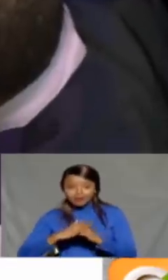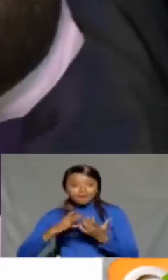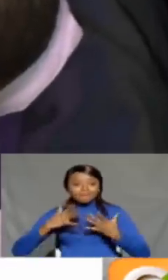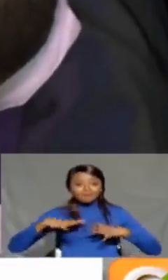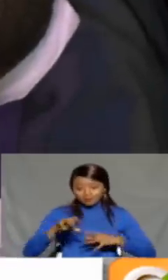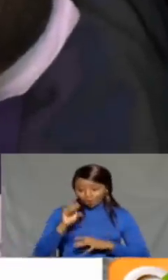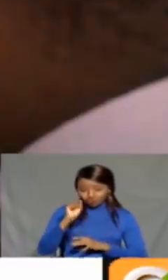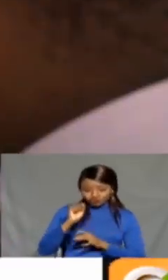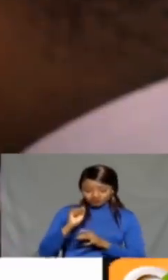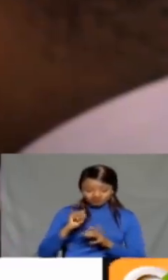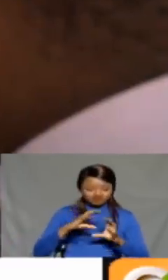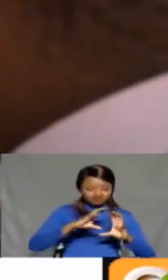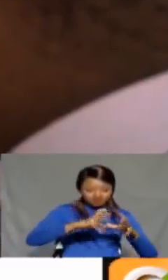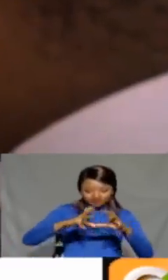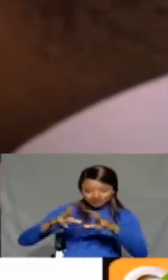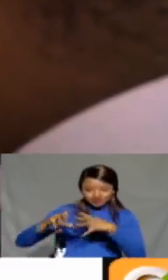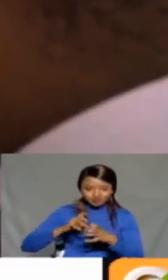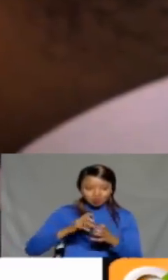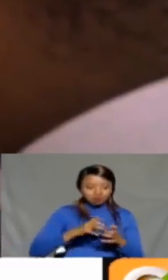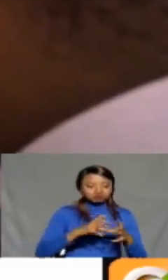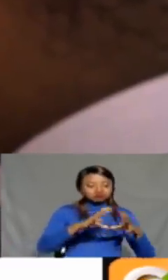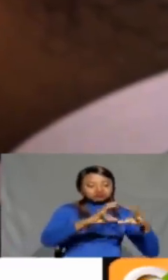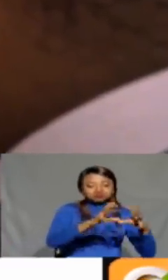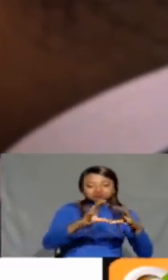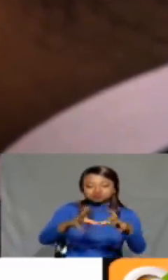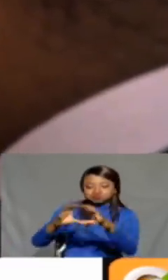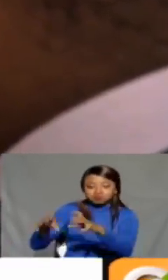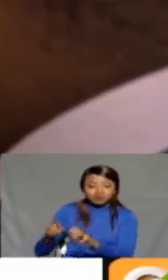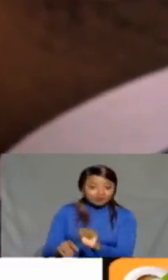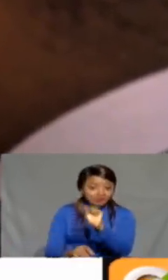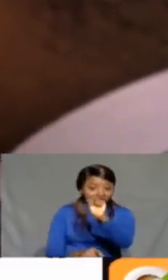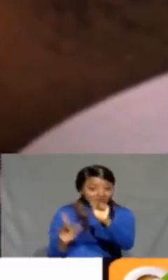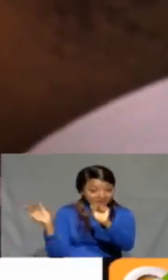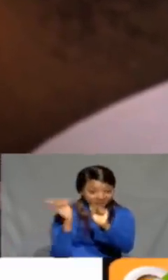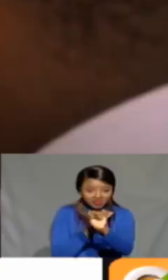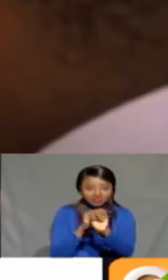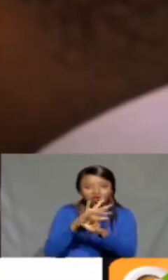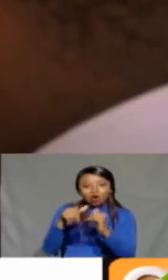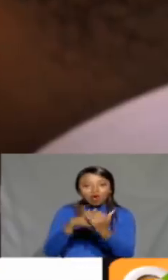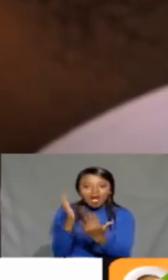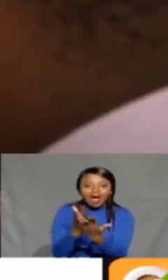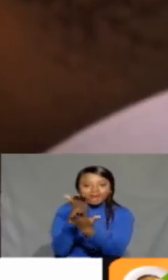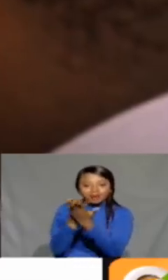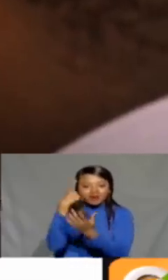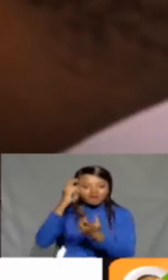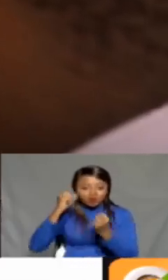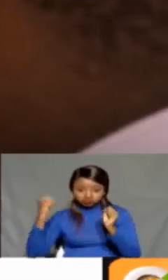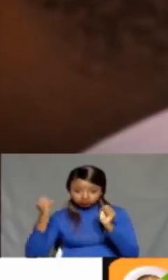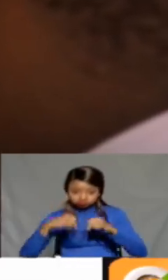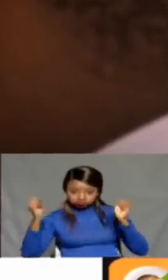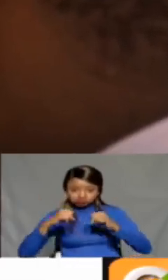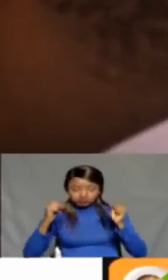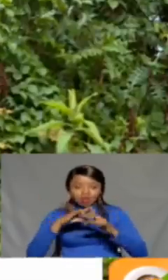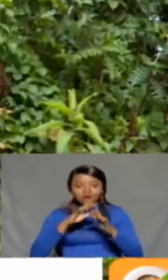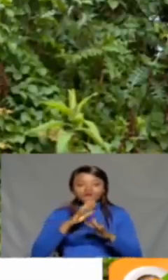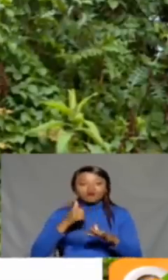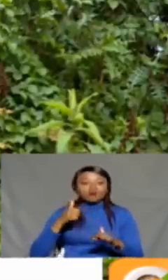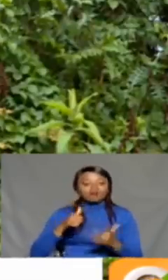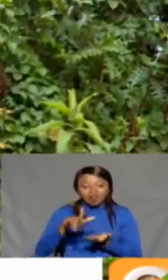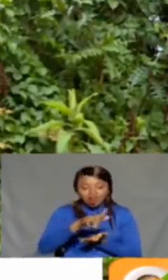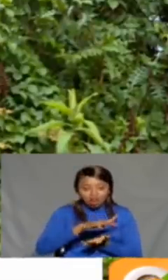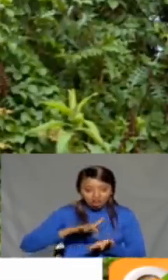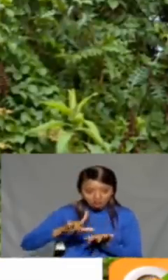forest block that had been adjudicated in the 1970s applied for consent from the local land control board